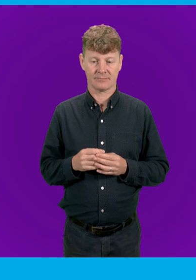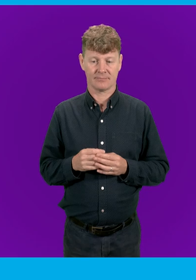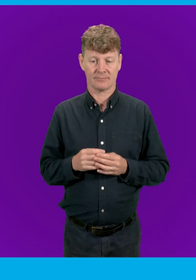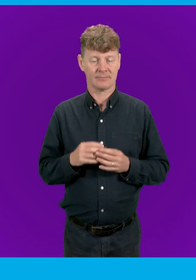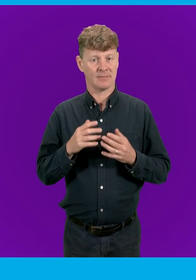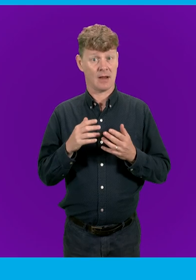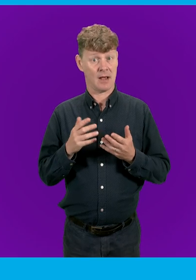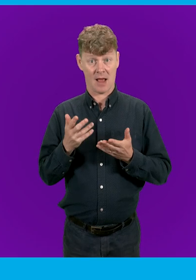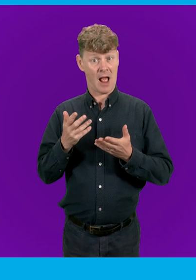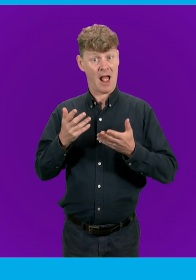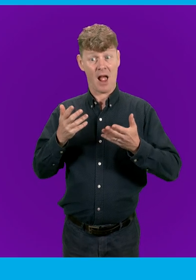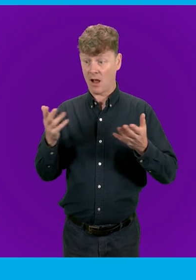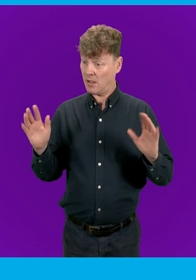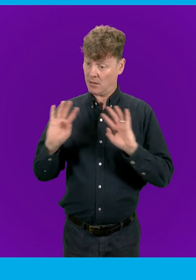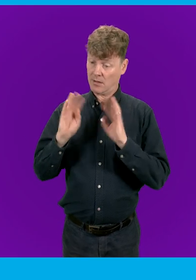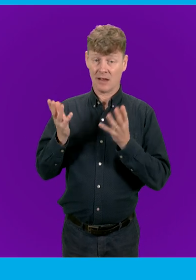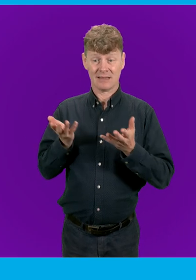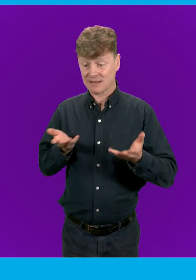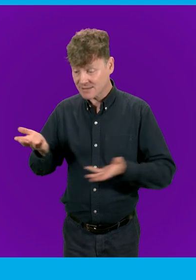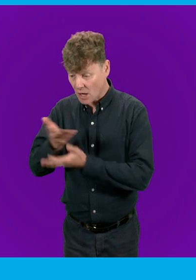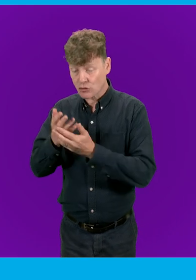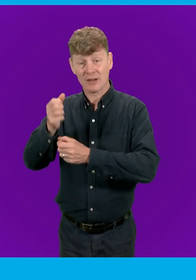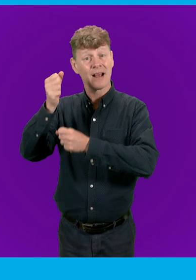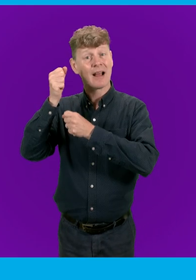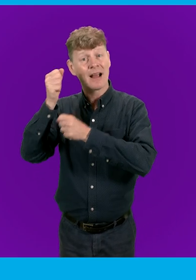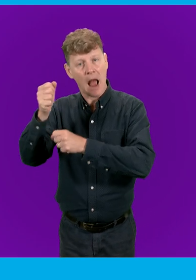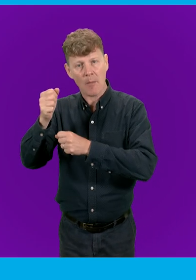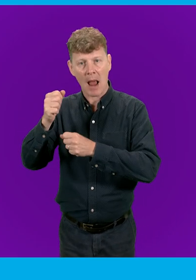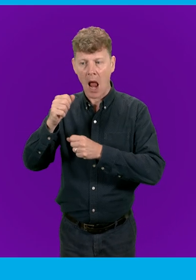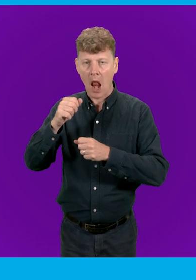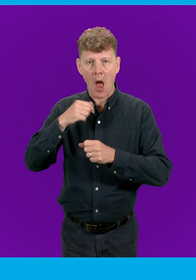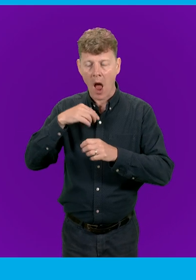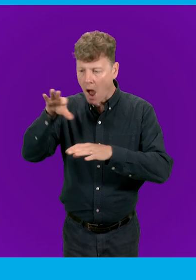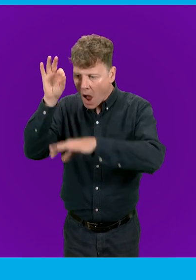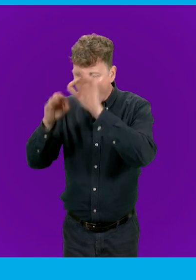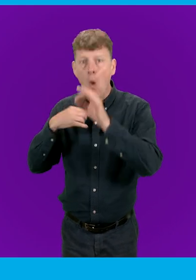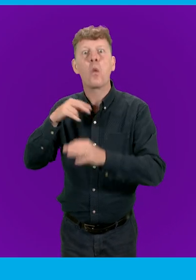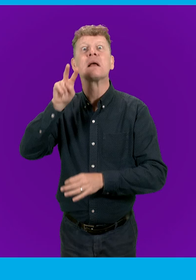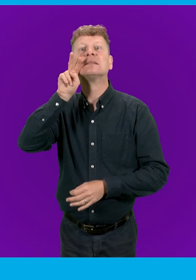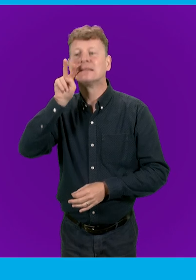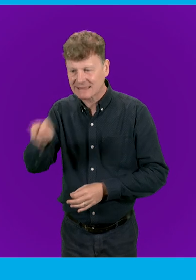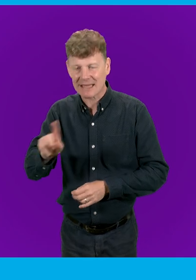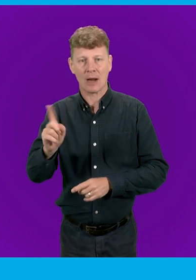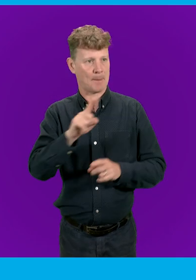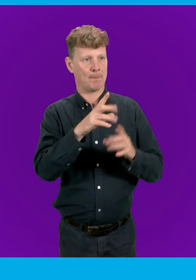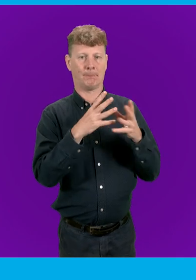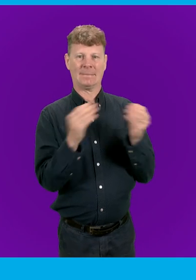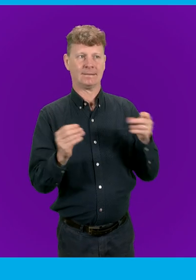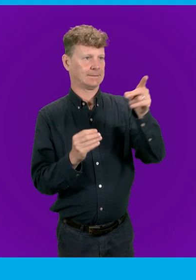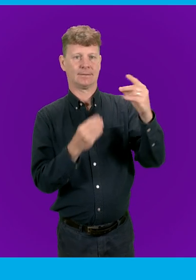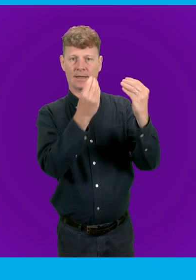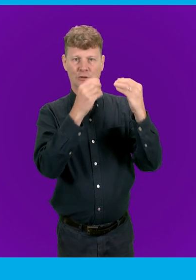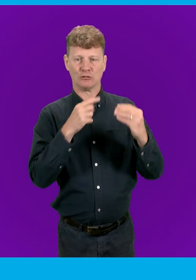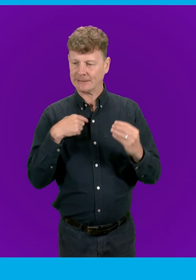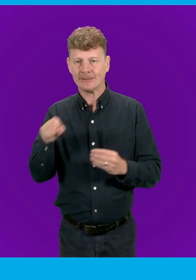having the discussion and having campaigns and stuff has allowed us to see what we're missing out on and what we want to talk about.